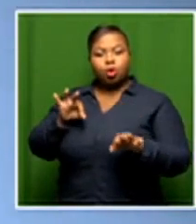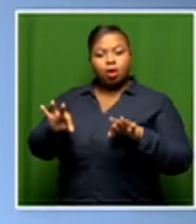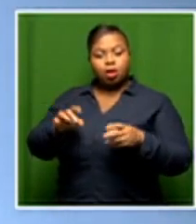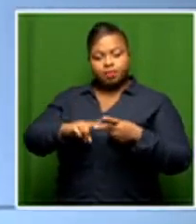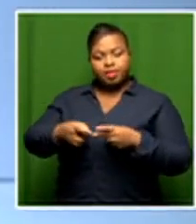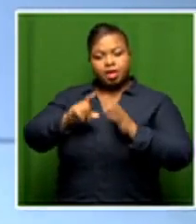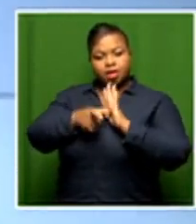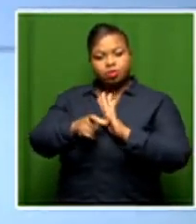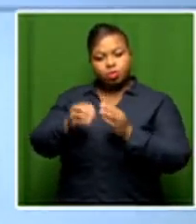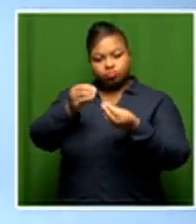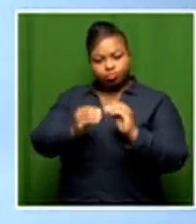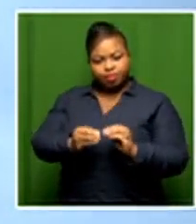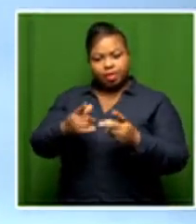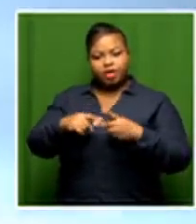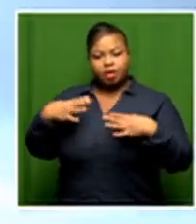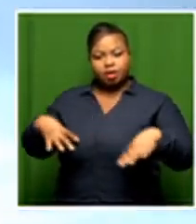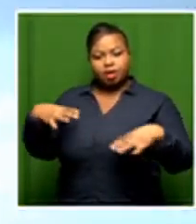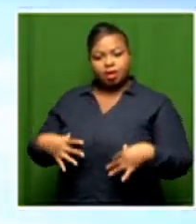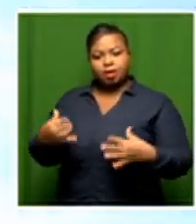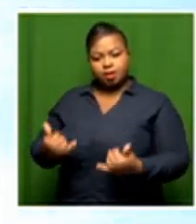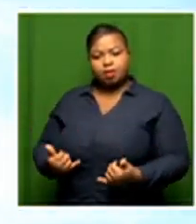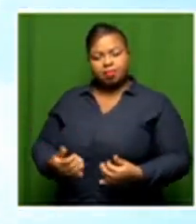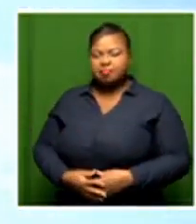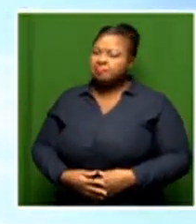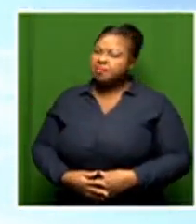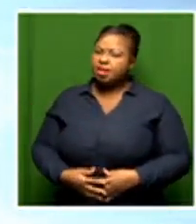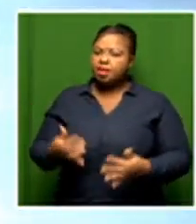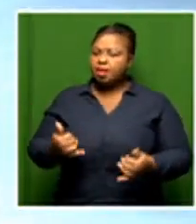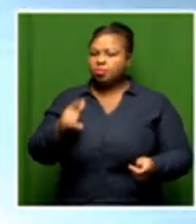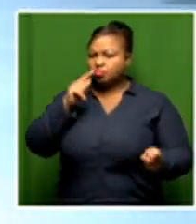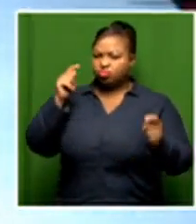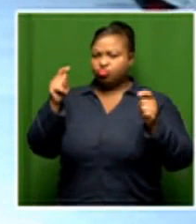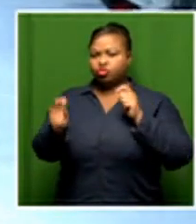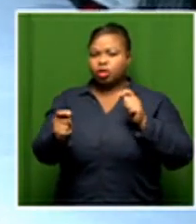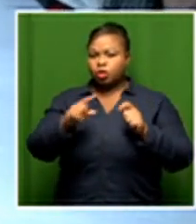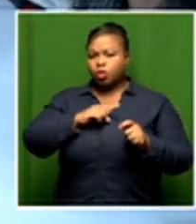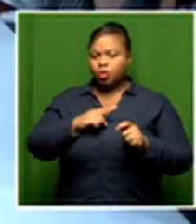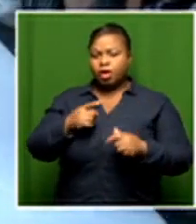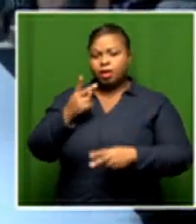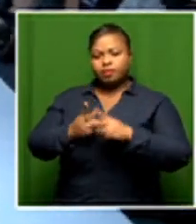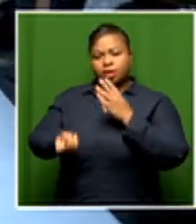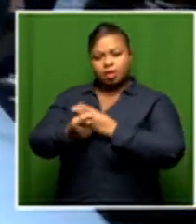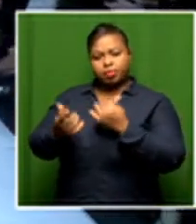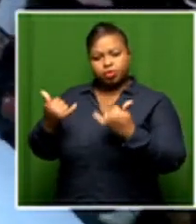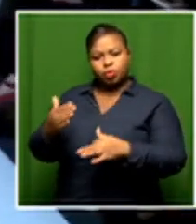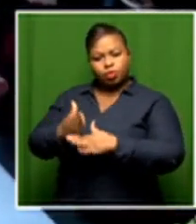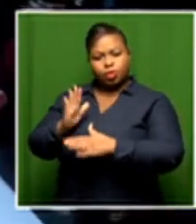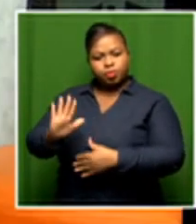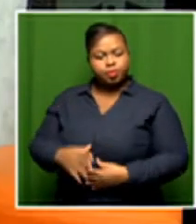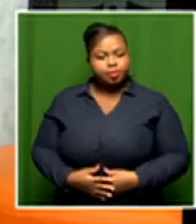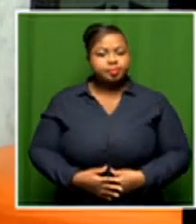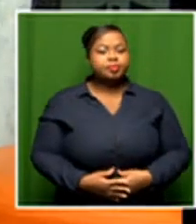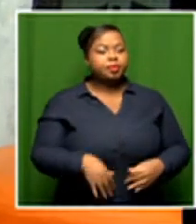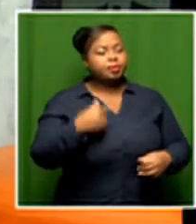styling, and then now obviously you're a fashion designer. Why the transition to finally being a fashion designer? You know, when I started